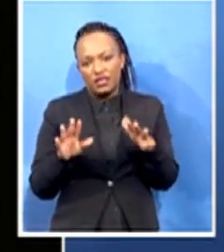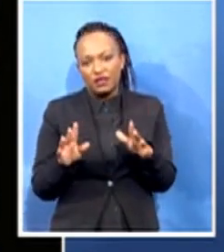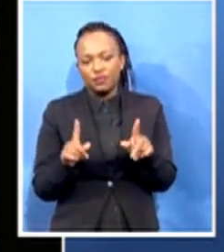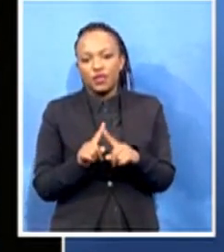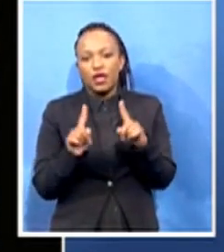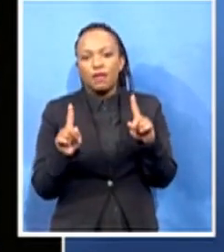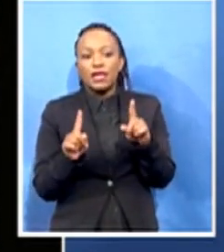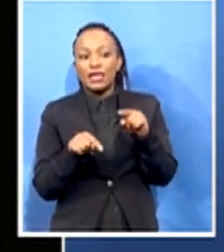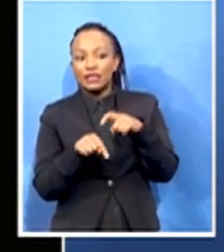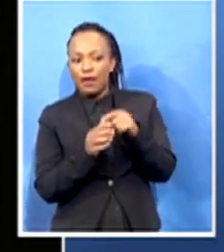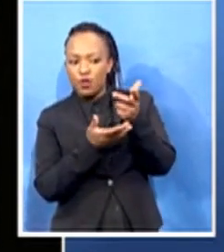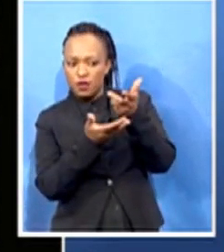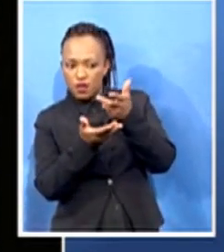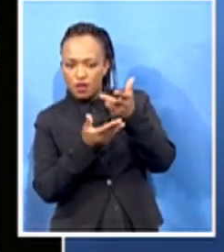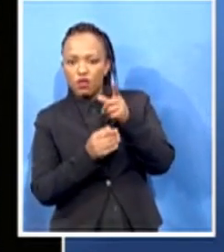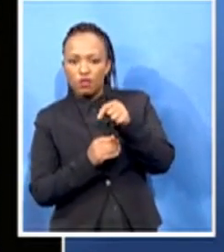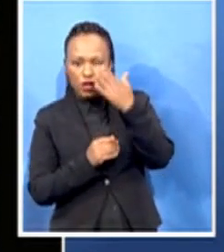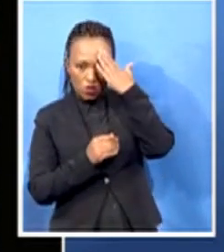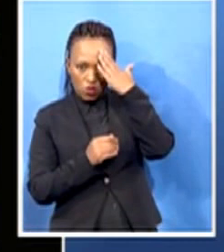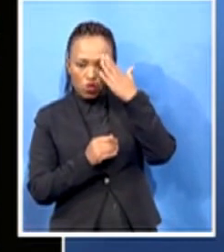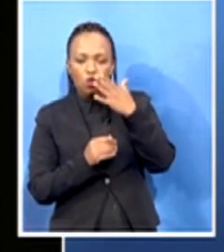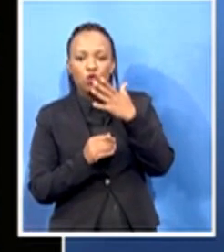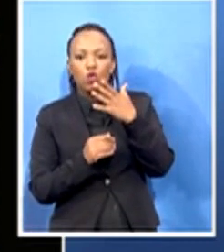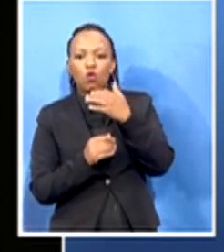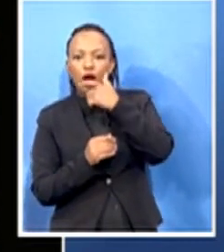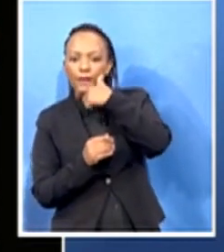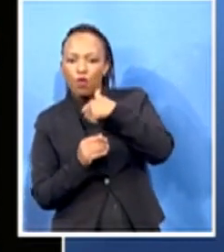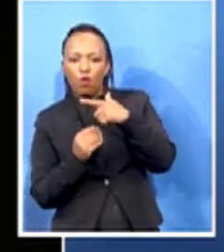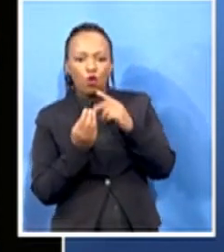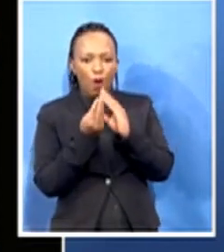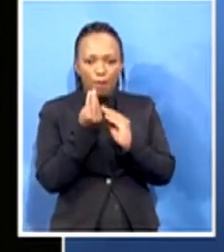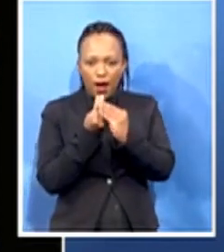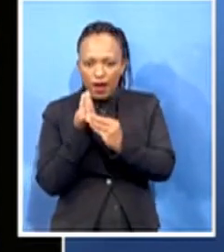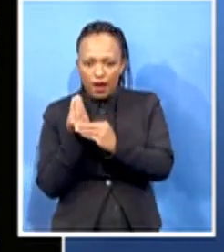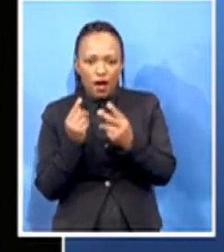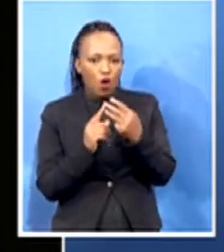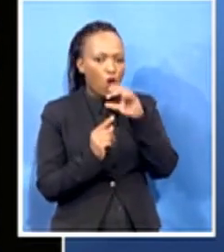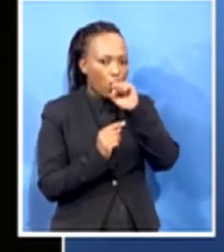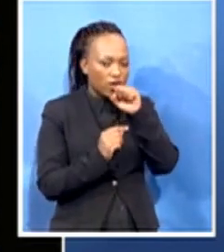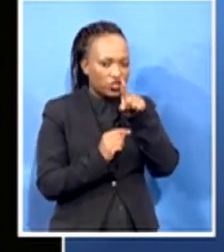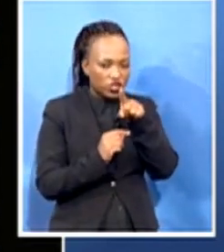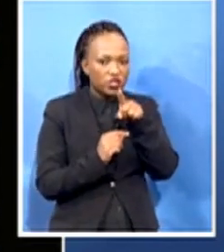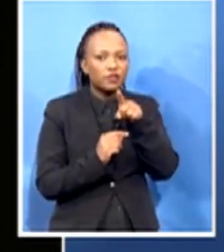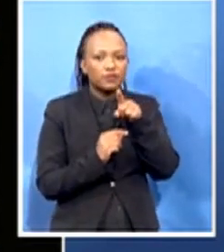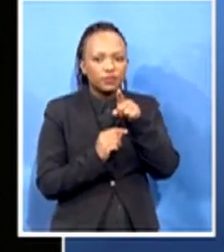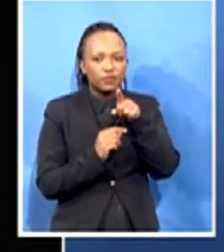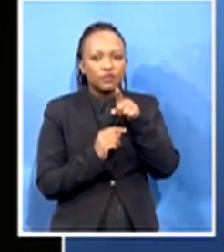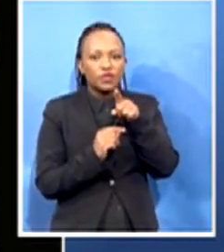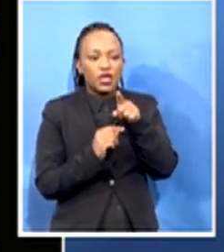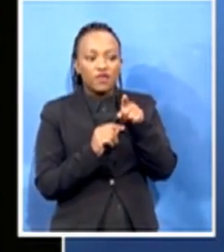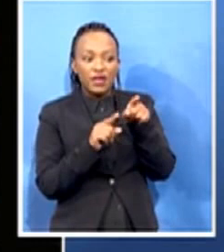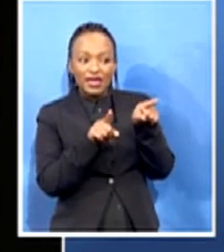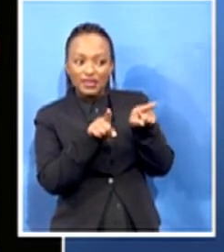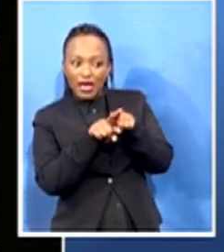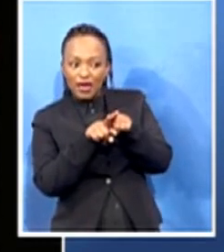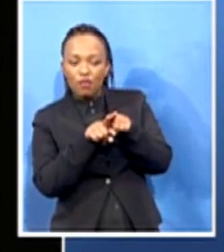talking about an apple and a banana and an orange. No, absolutely. And then whether all of them, they are fruits, but they are not the same.